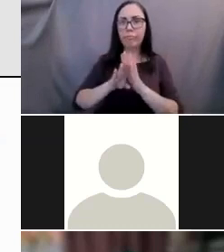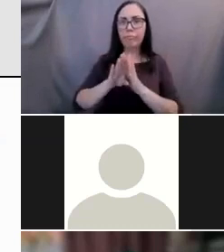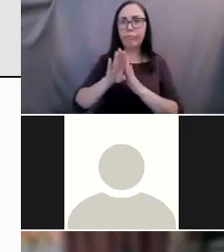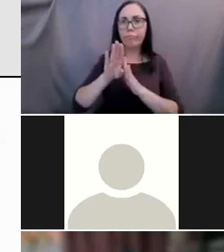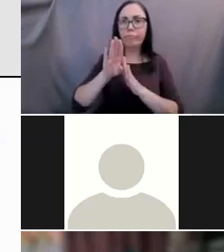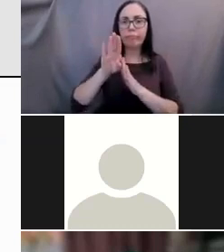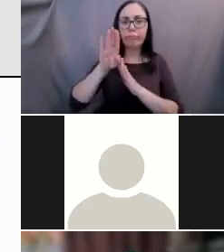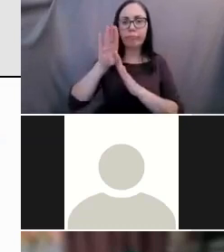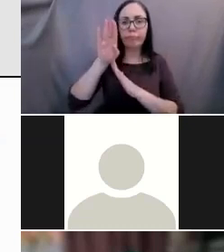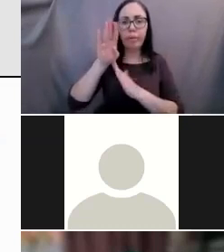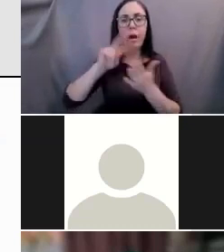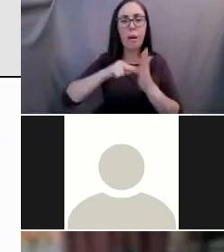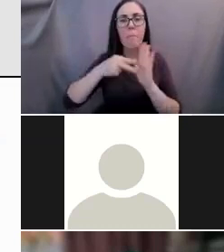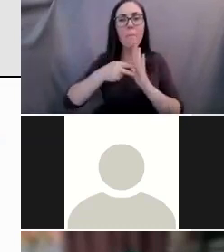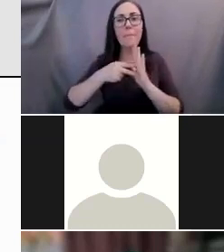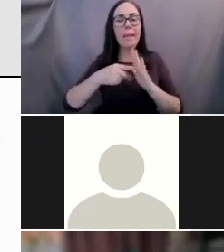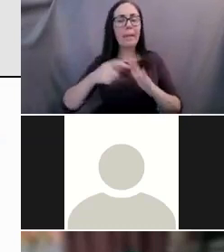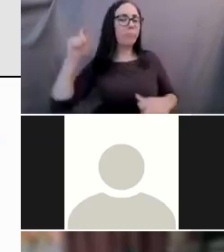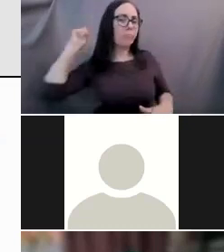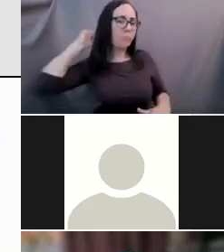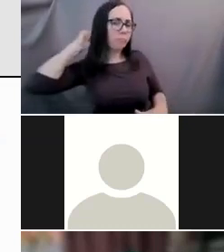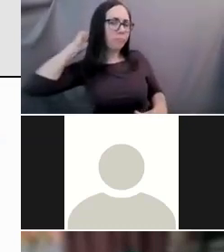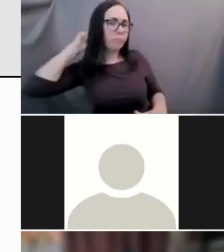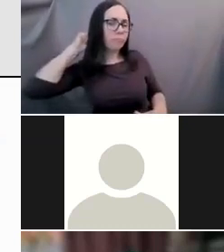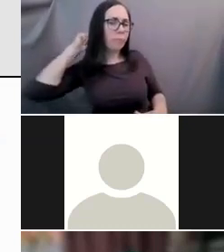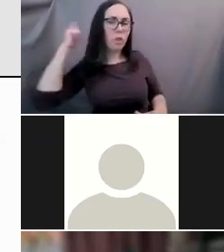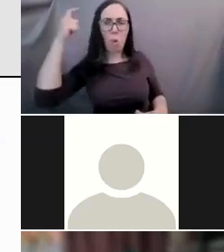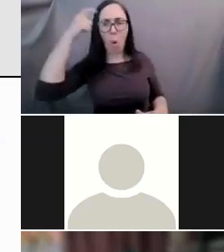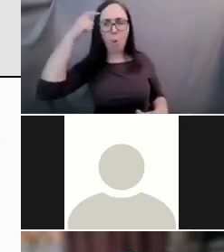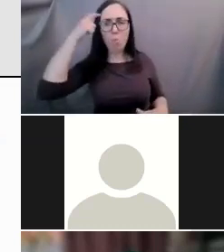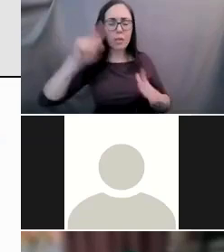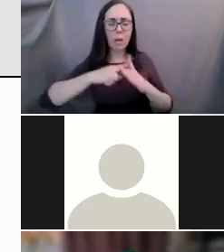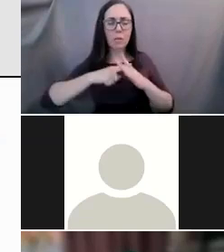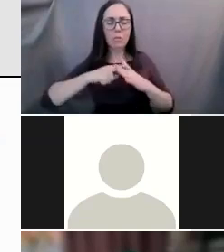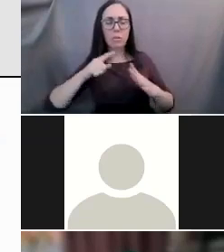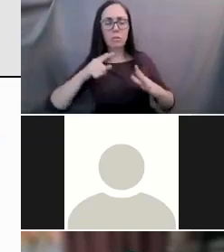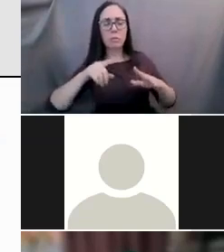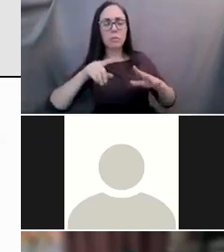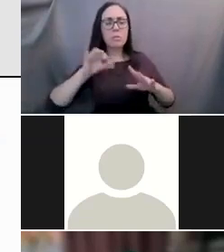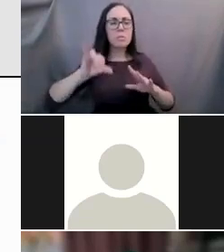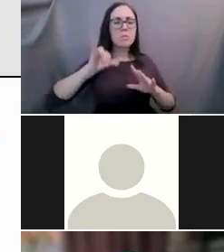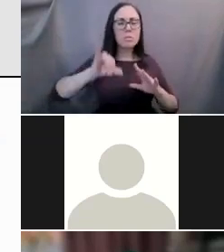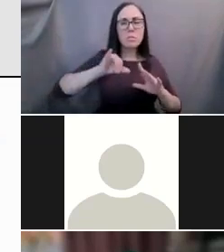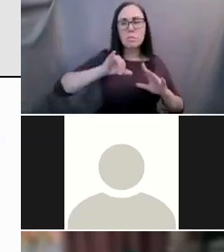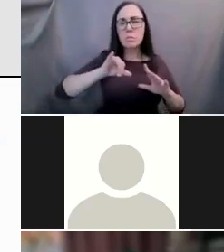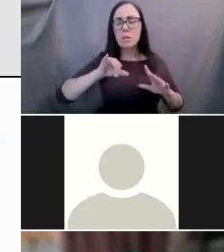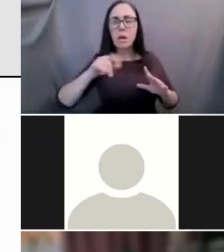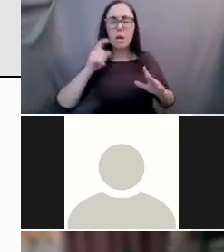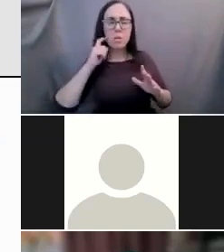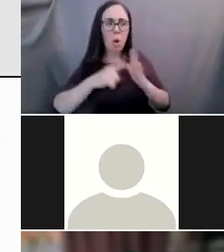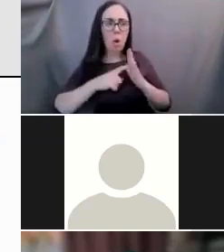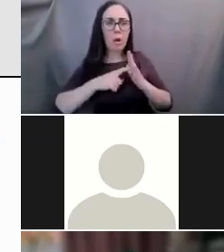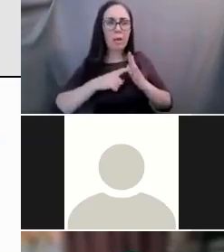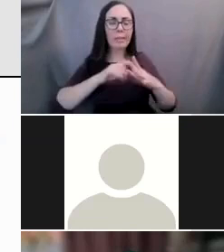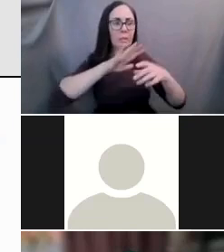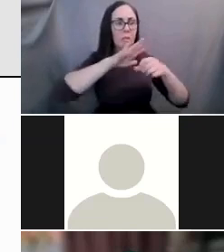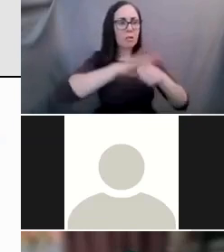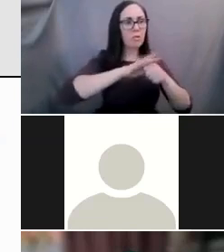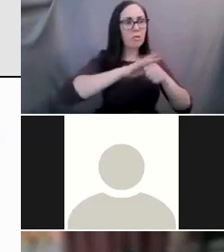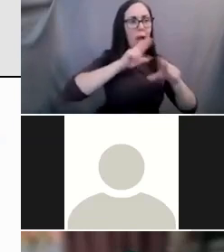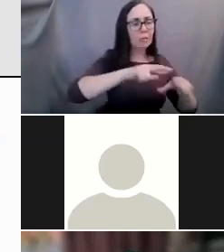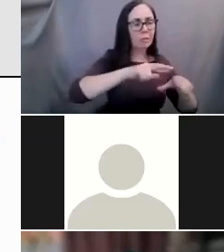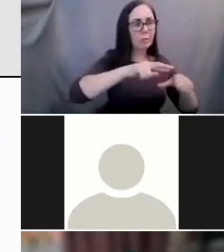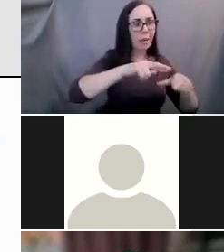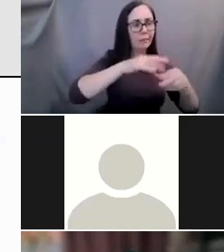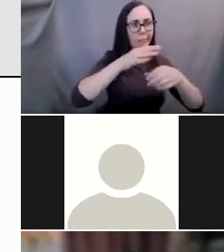like the hypothalamus and hippocampus, which leads to the shutting off of the stress response through what is known as a negative